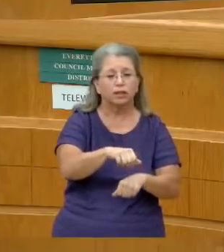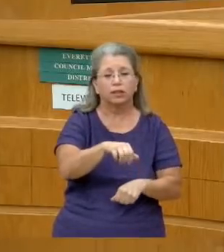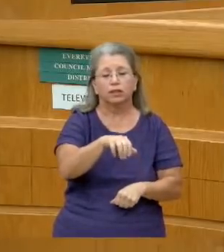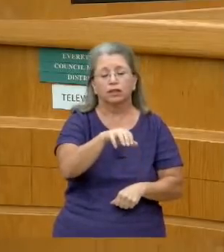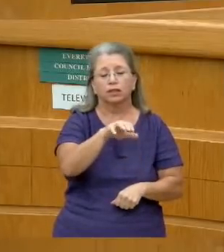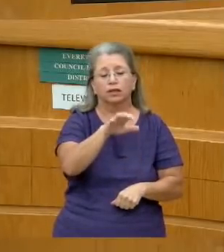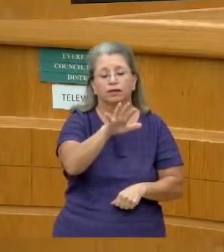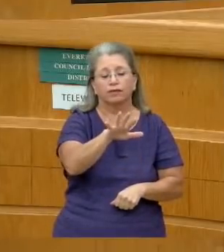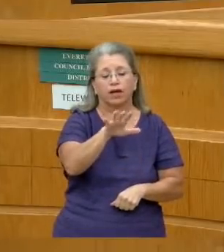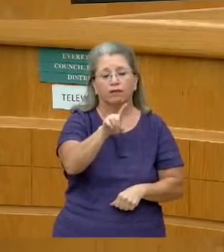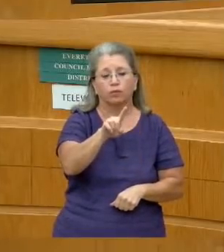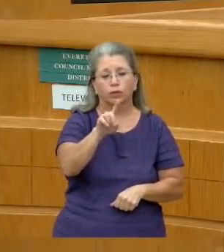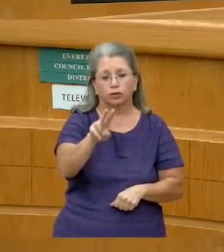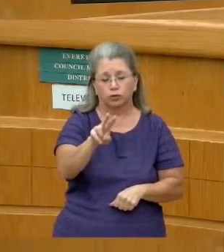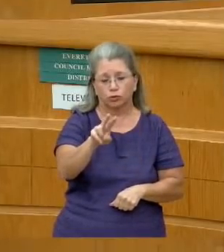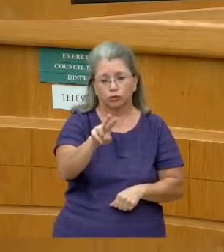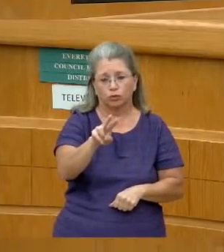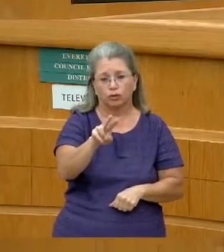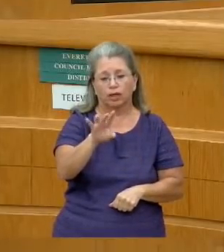setup is